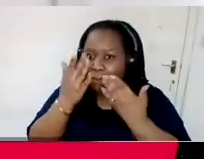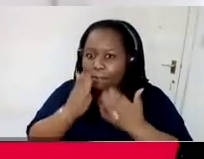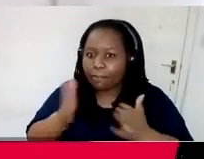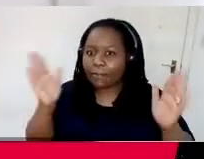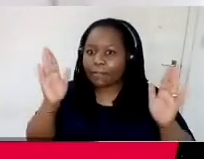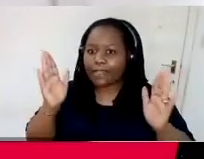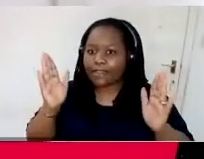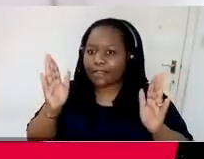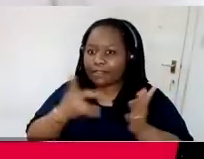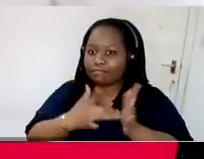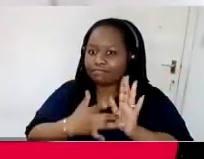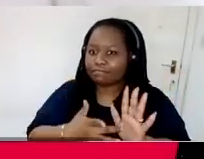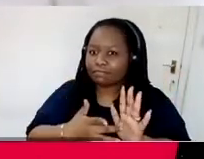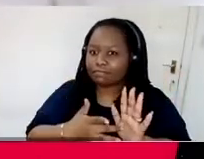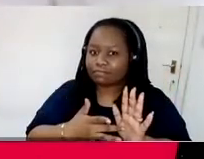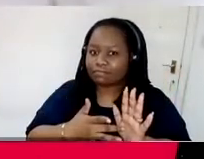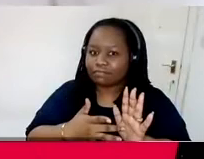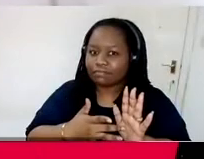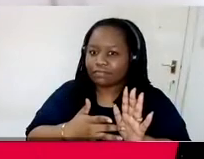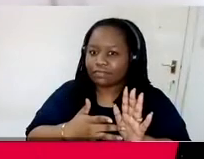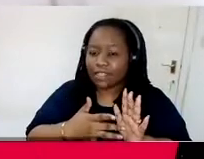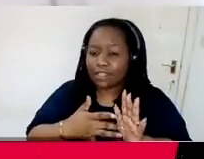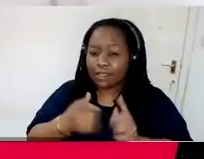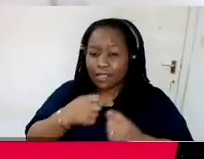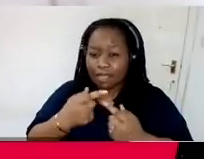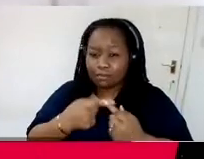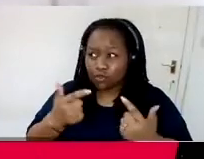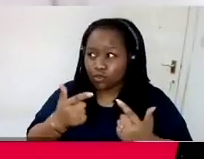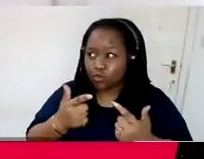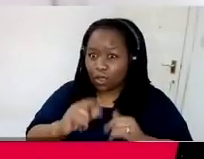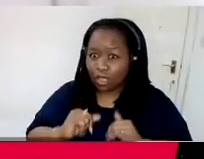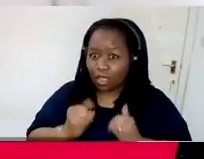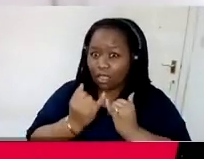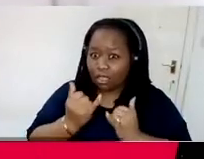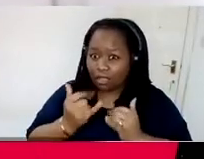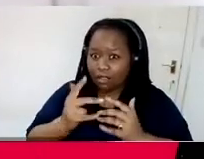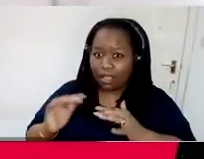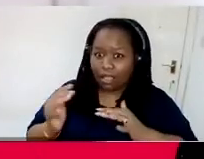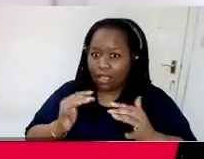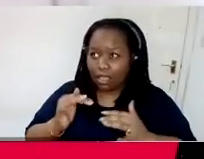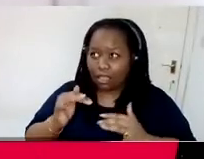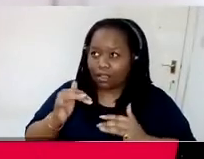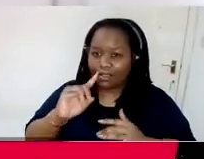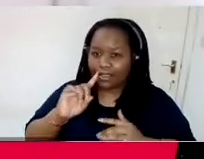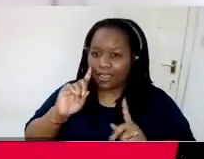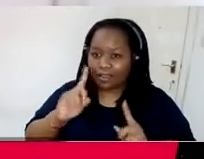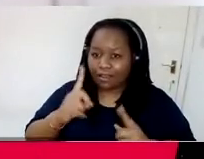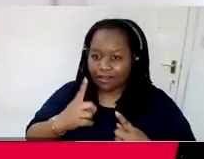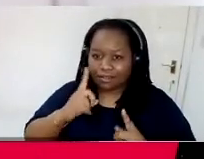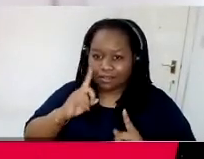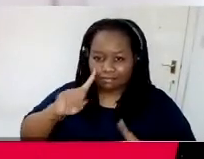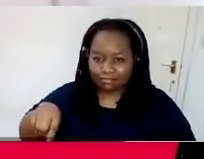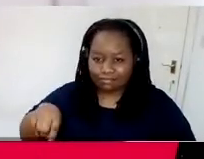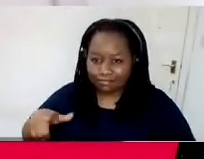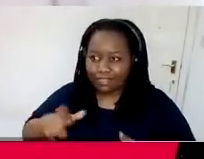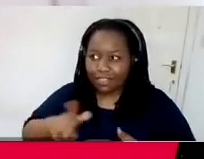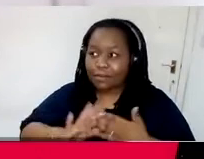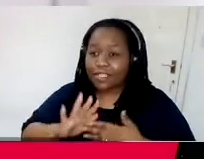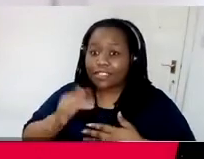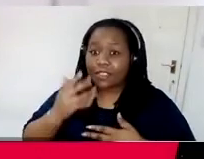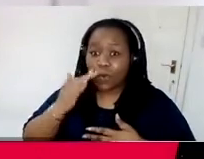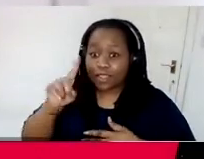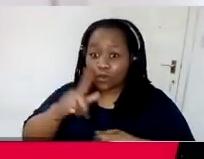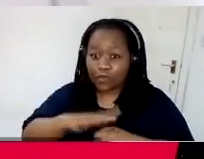for the government, both the UK government and the Saudi government, to ignore. And so when those cases have become,